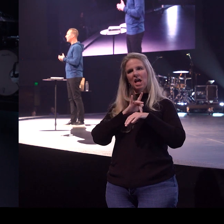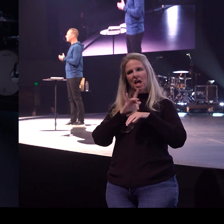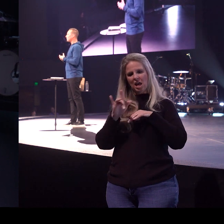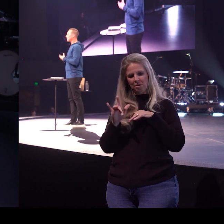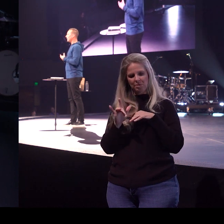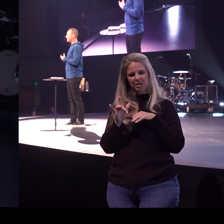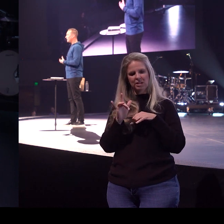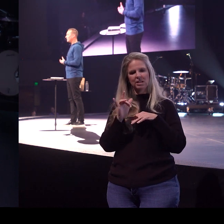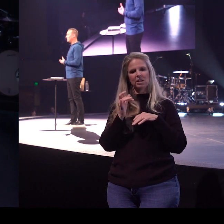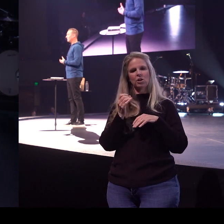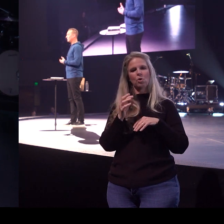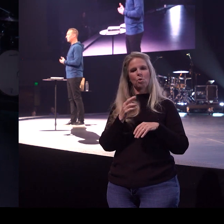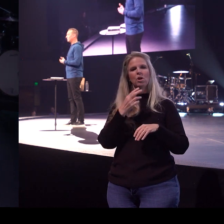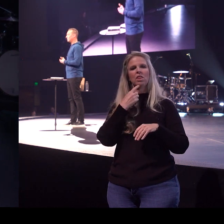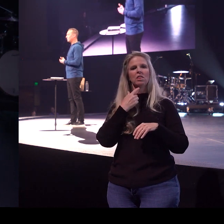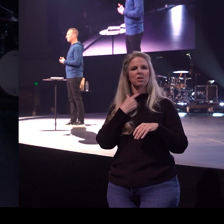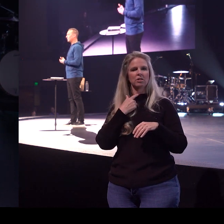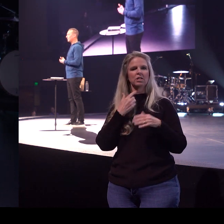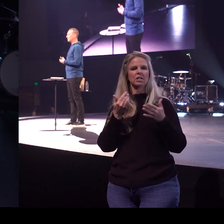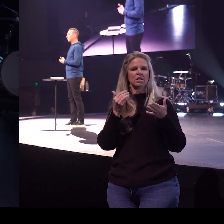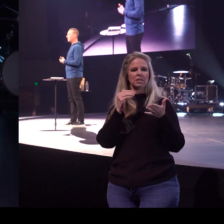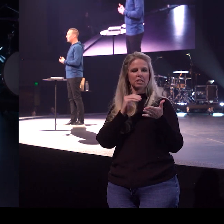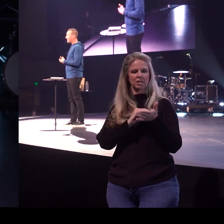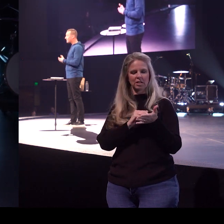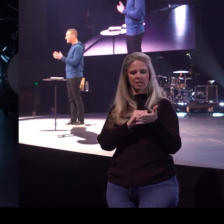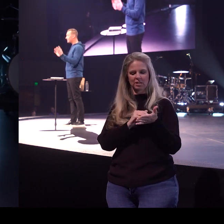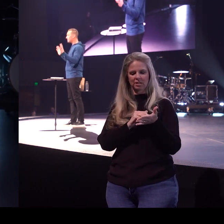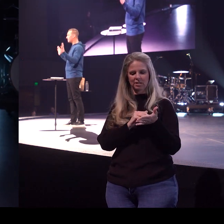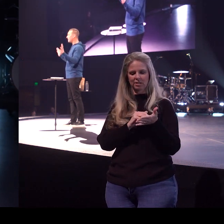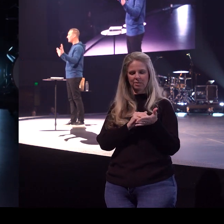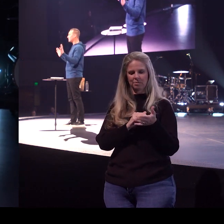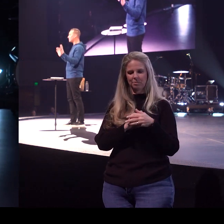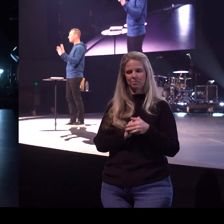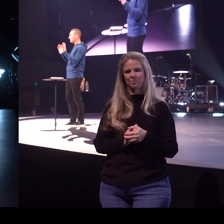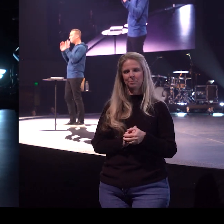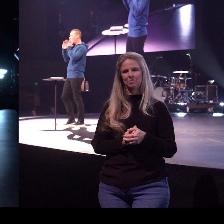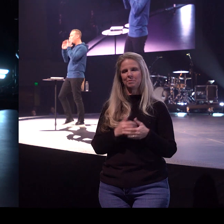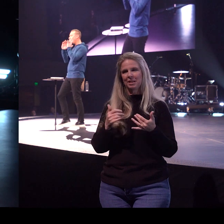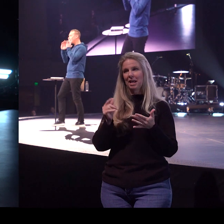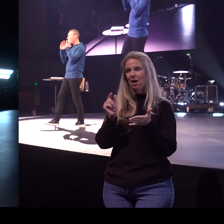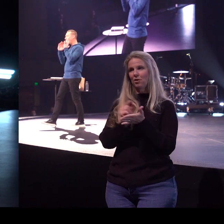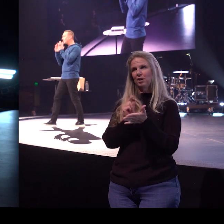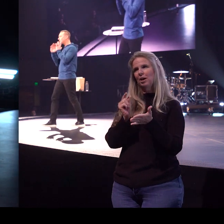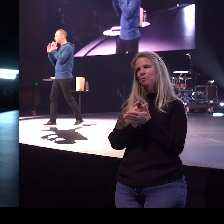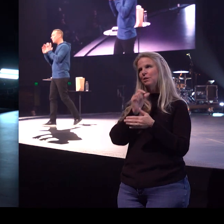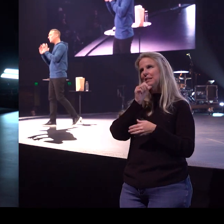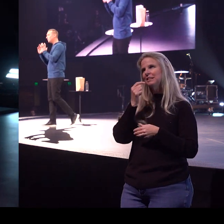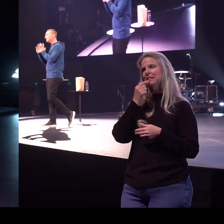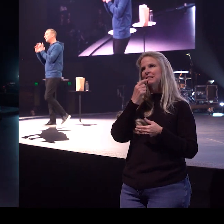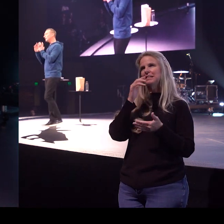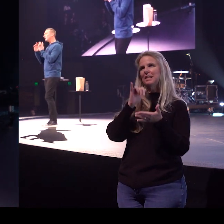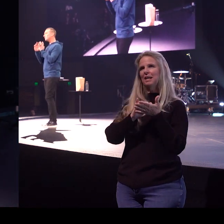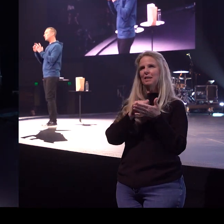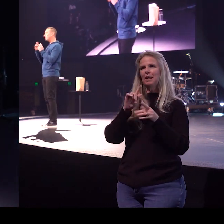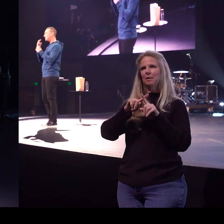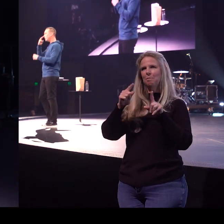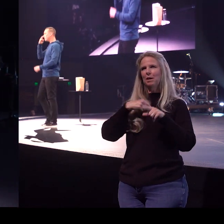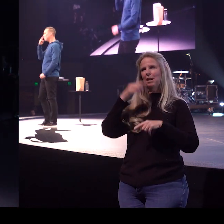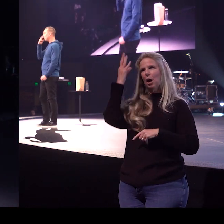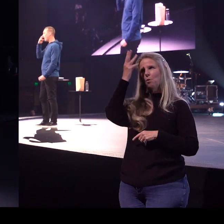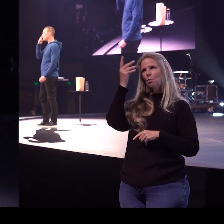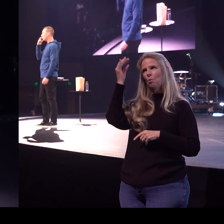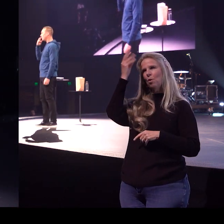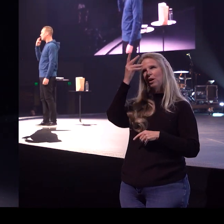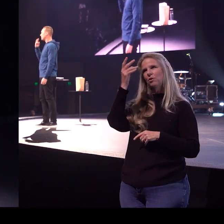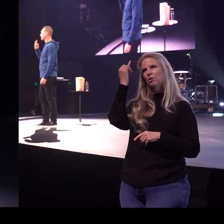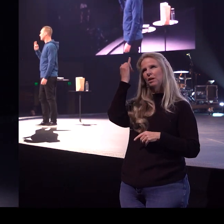thirsty again. Now, the text doesn't say this, but in my mind, I just wonder if she teared